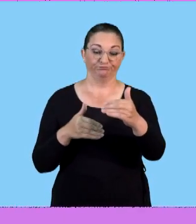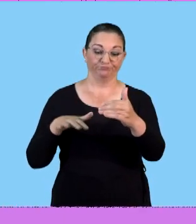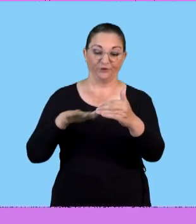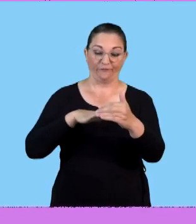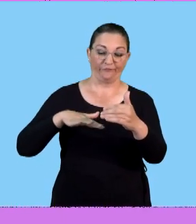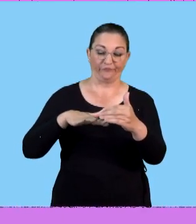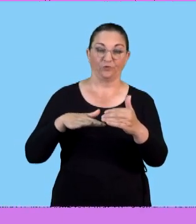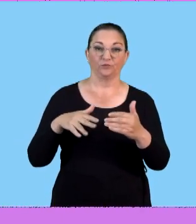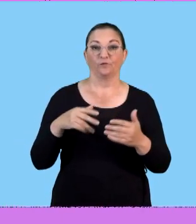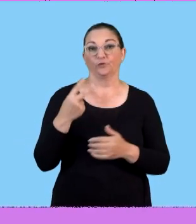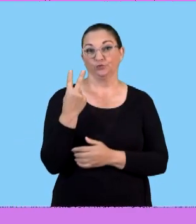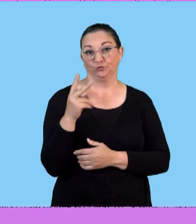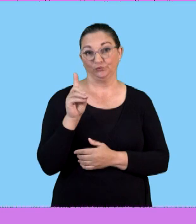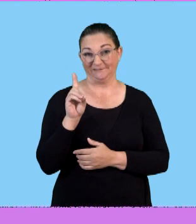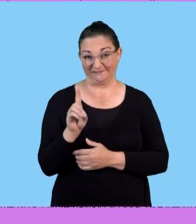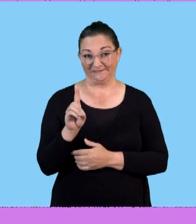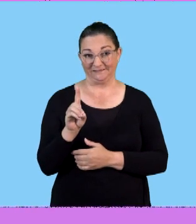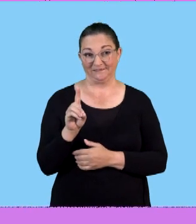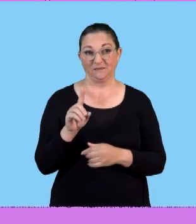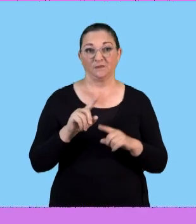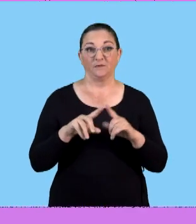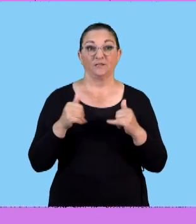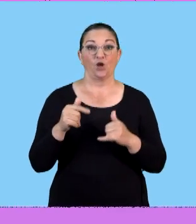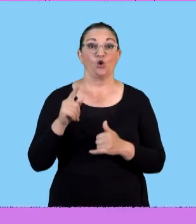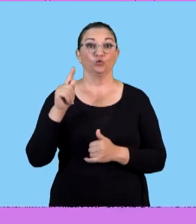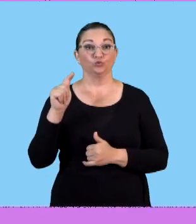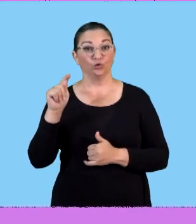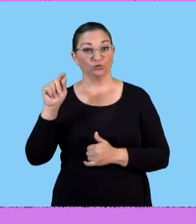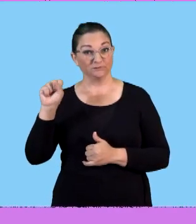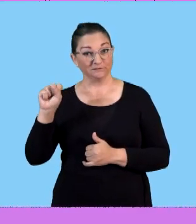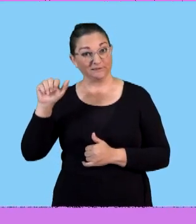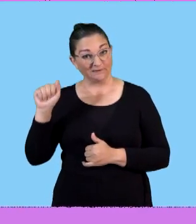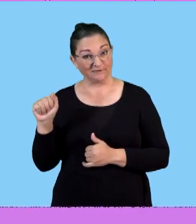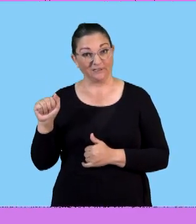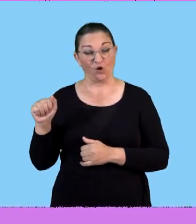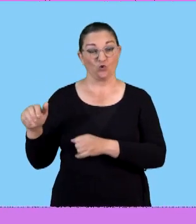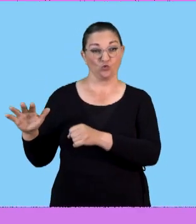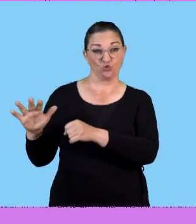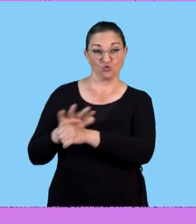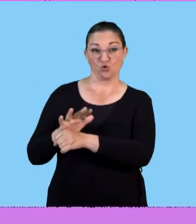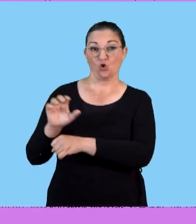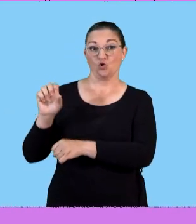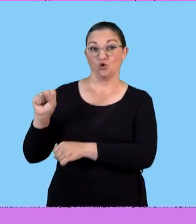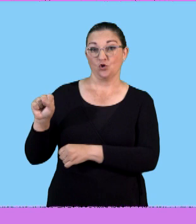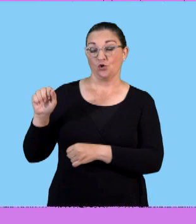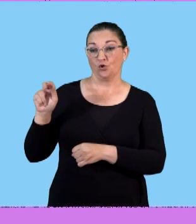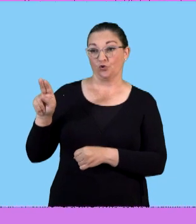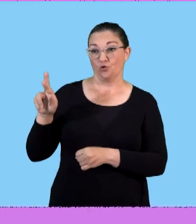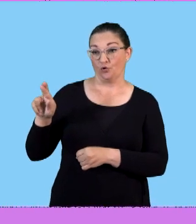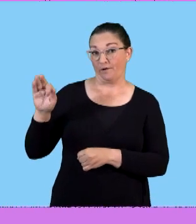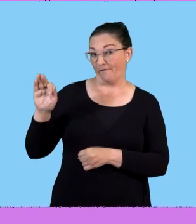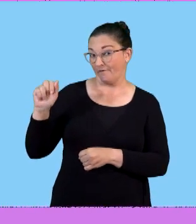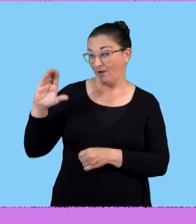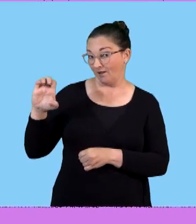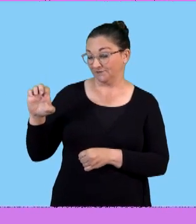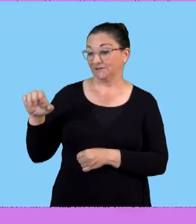of a 2-dimensional figure. Then total surface area, right, is the total exterior area of all